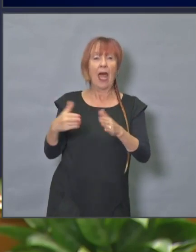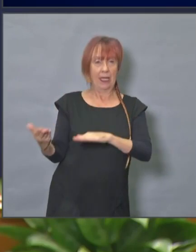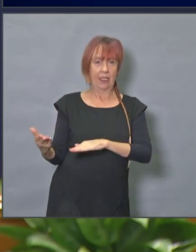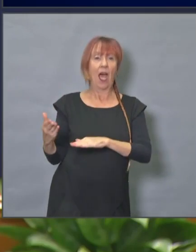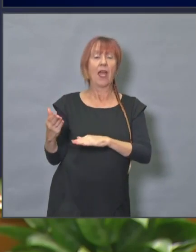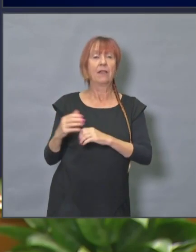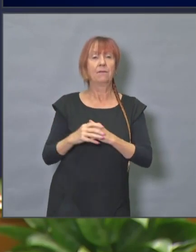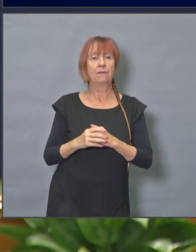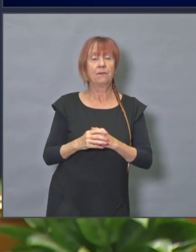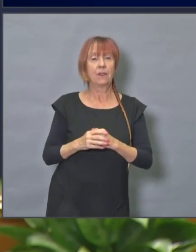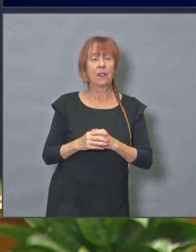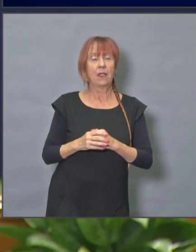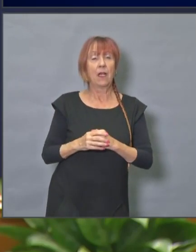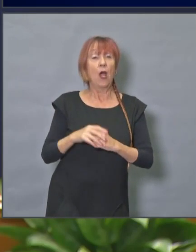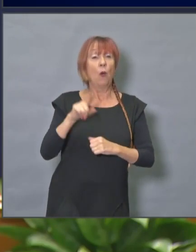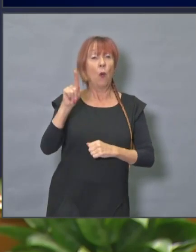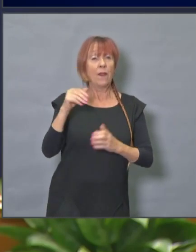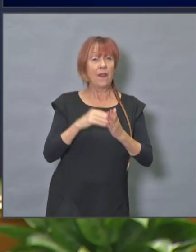COVID-19.